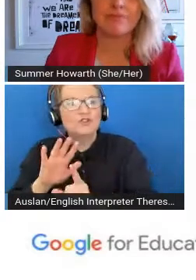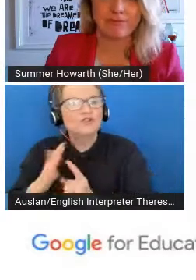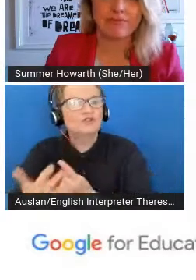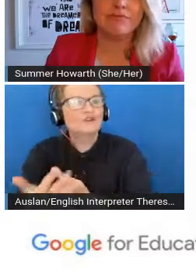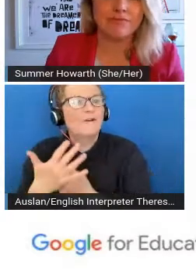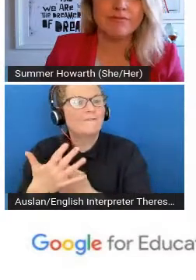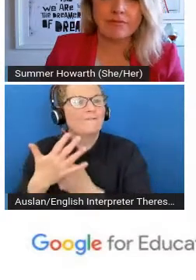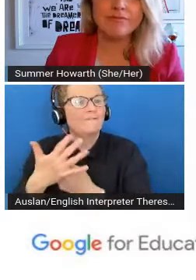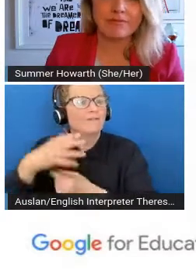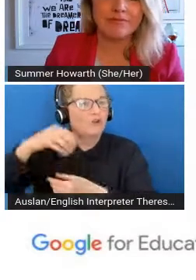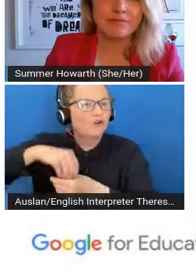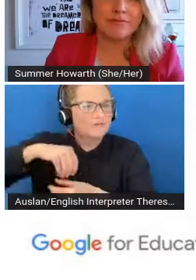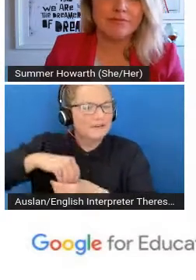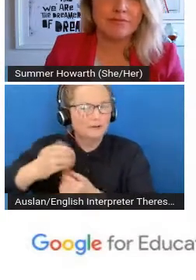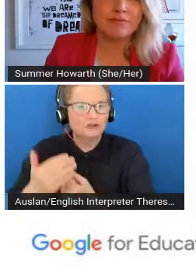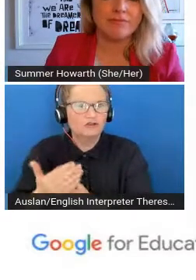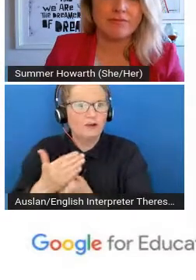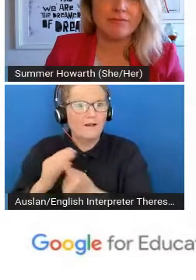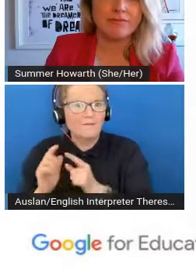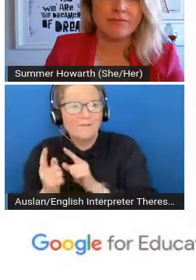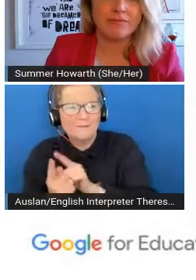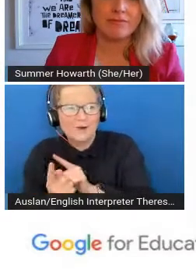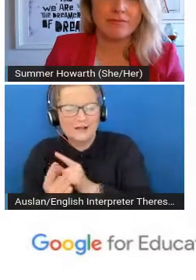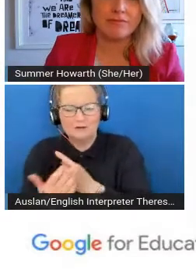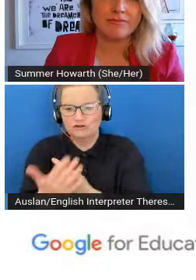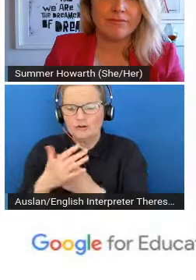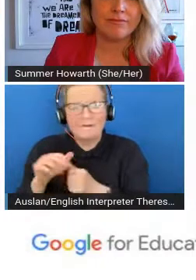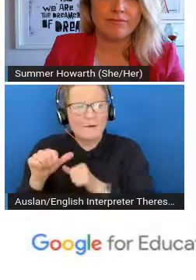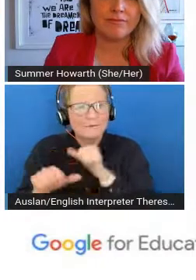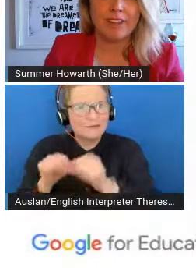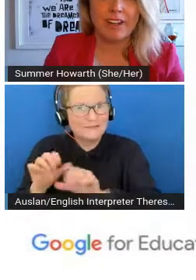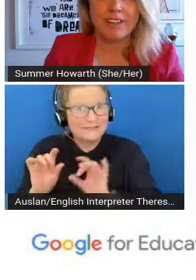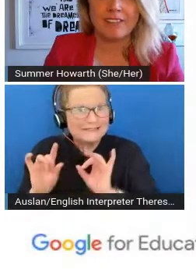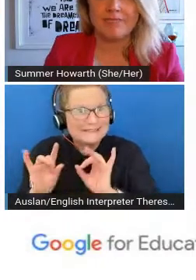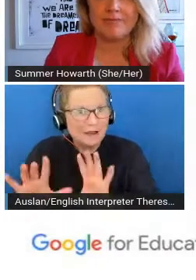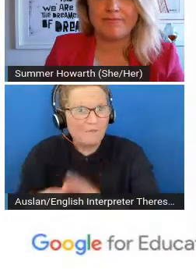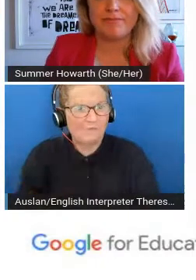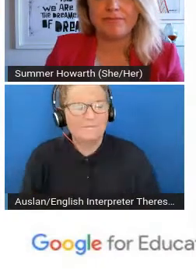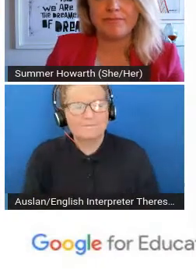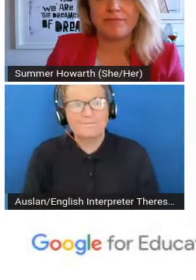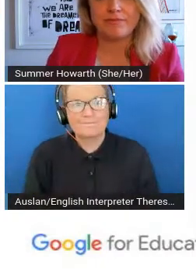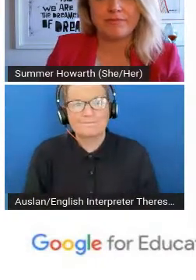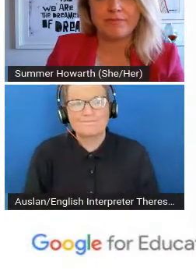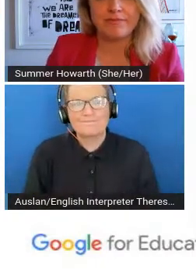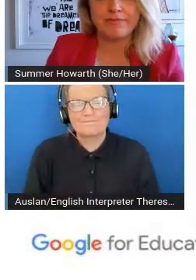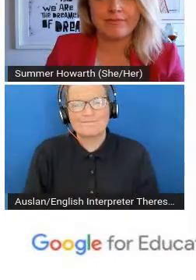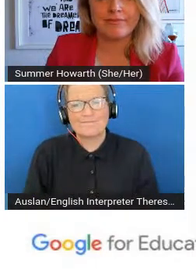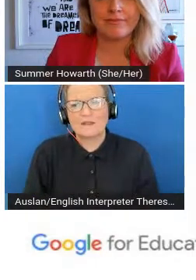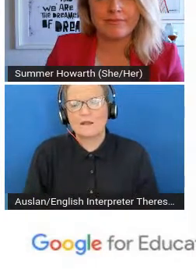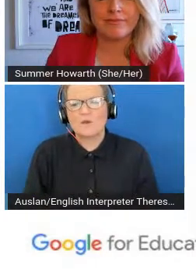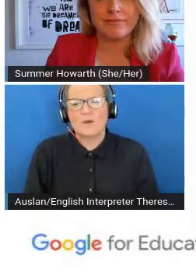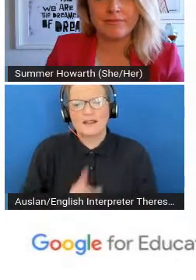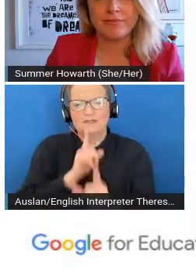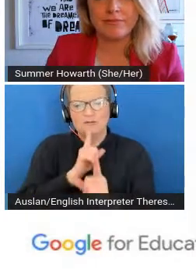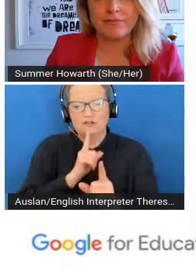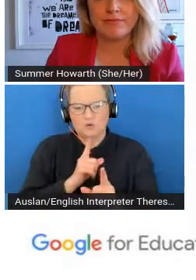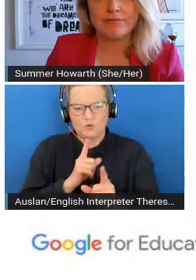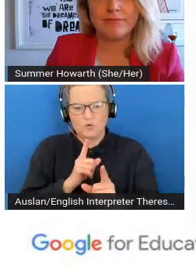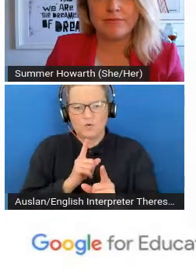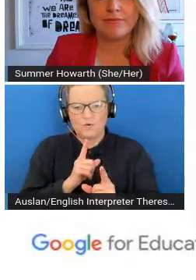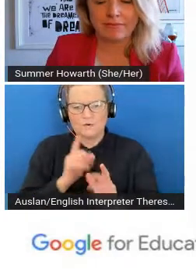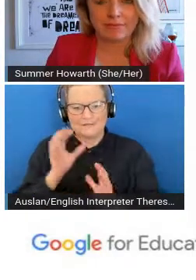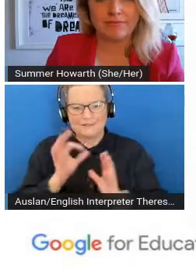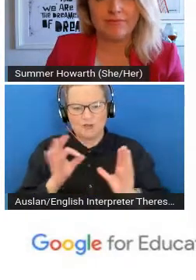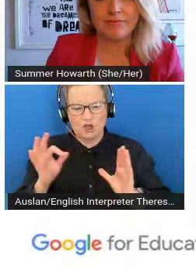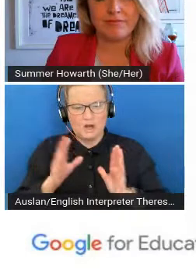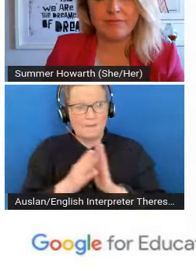maybe content, product, process themselves. So we're going to look at the instructional design model today, and